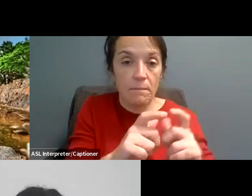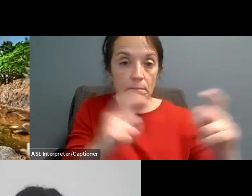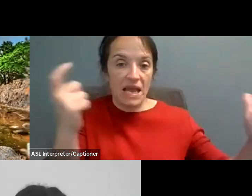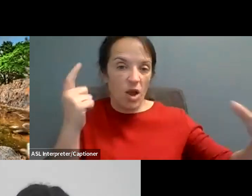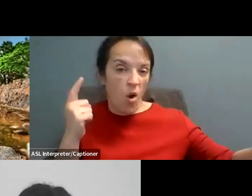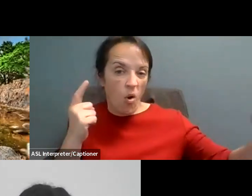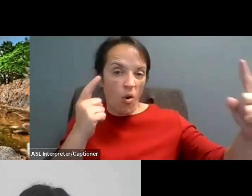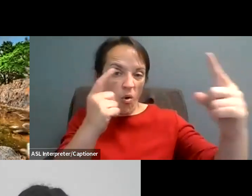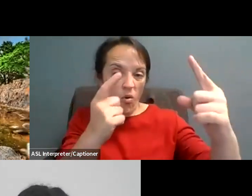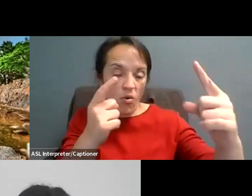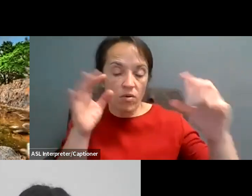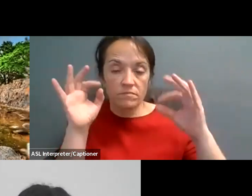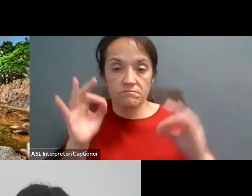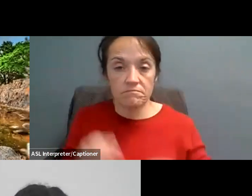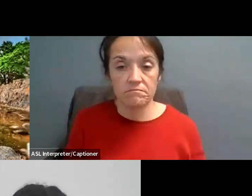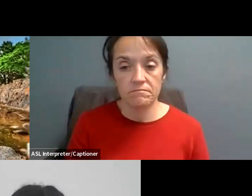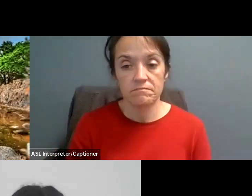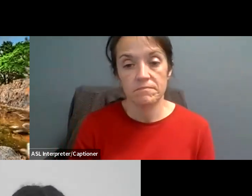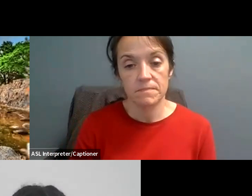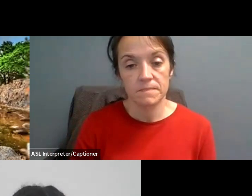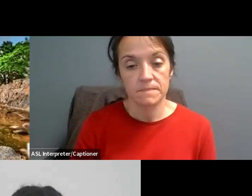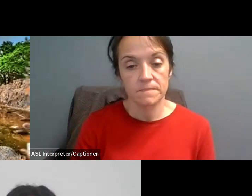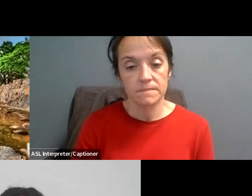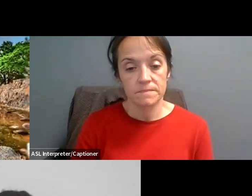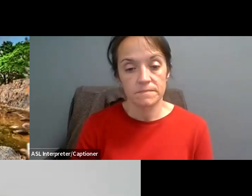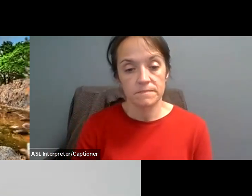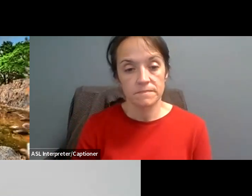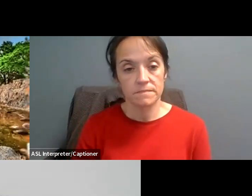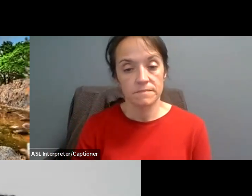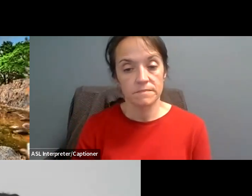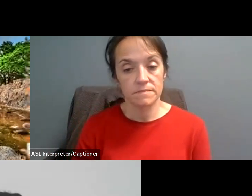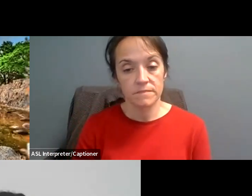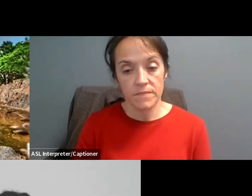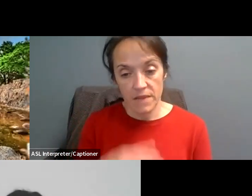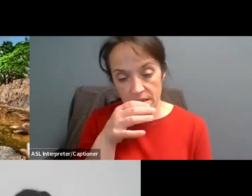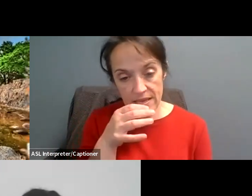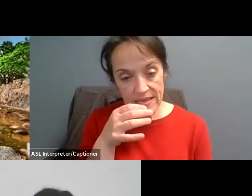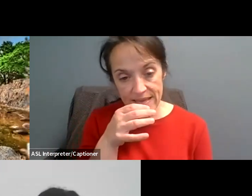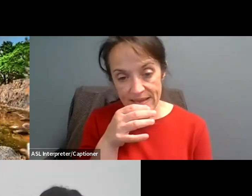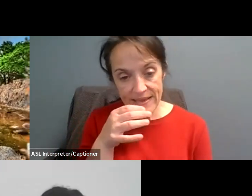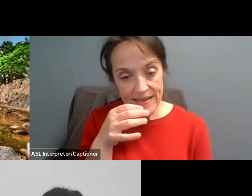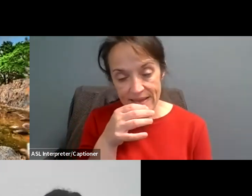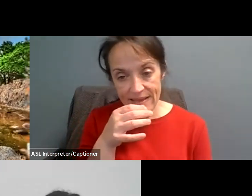any specifically. Let me make sure there are no questions for you guys in the Q&A.